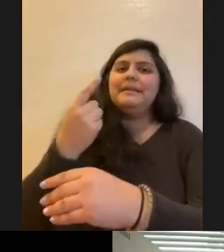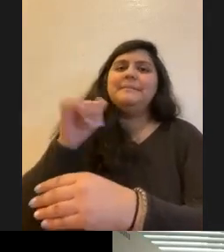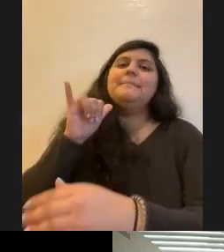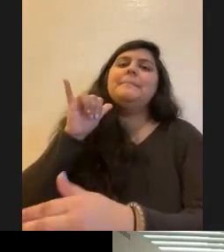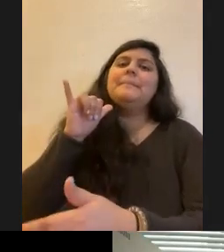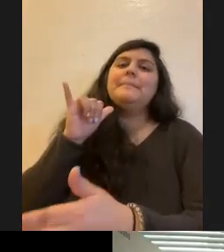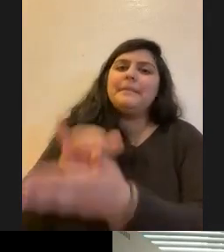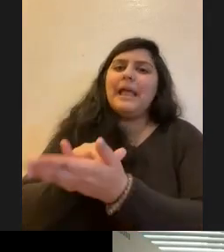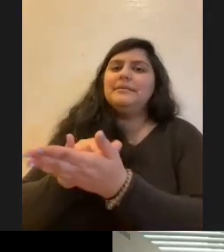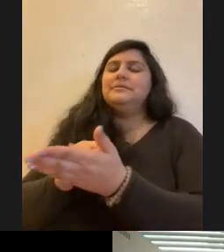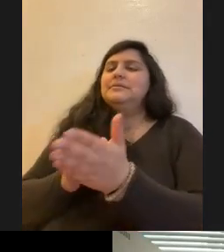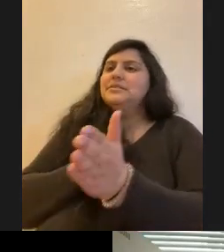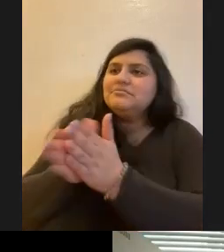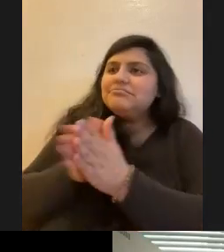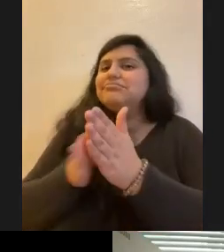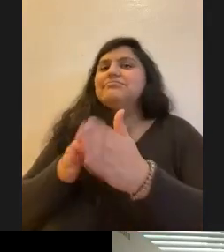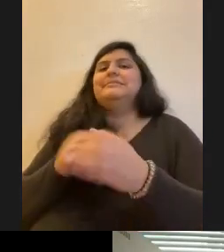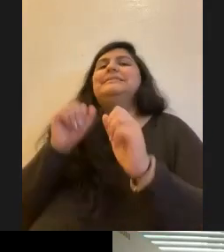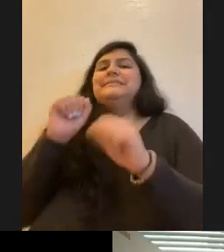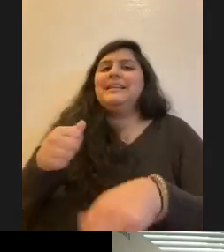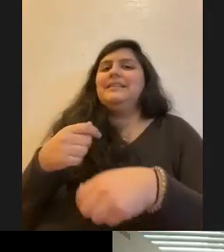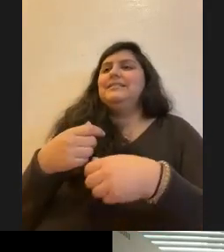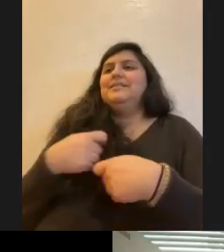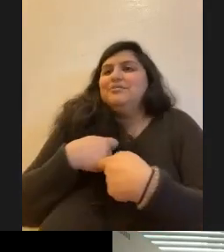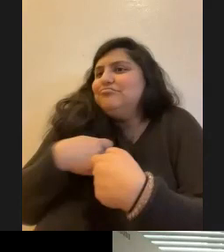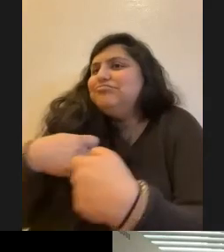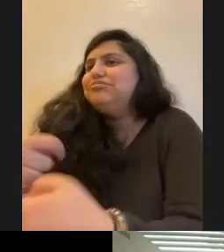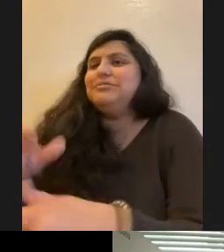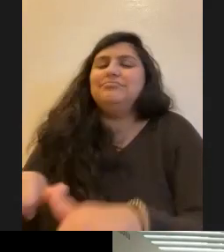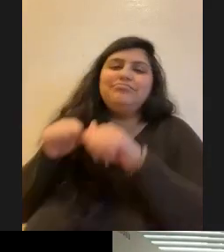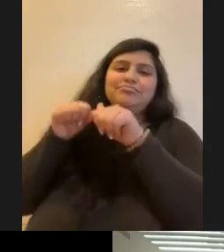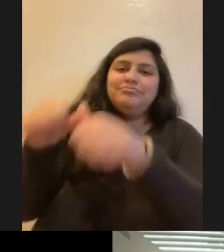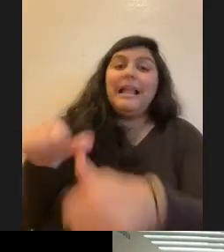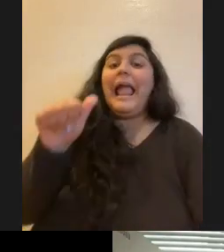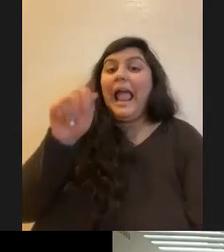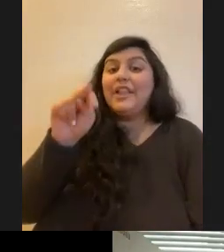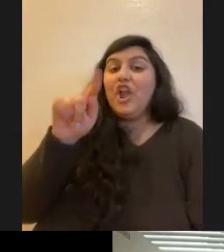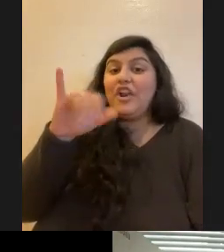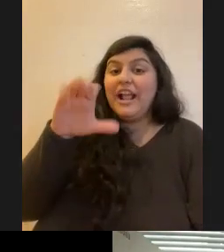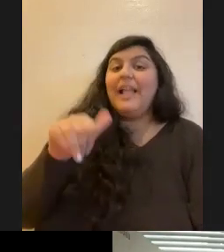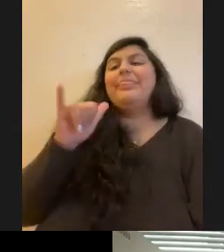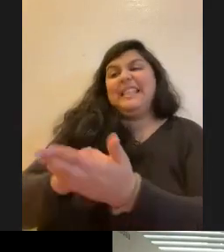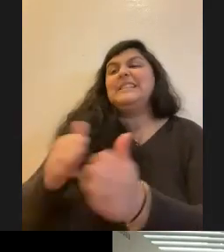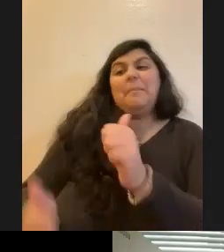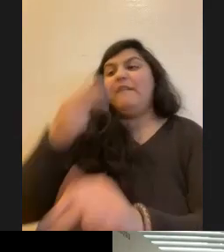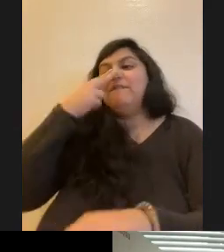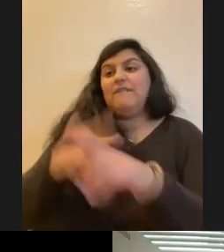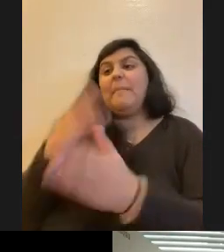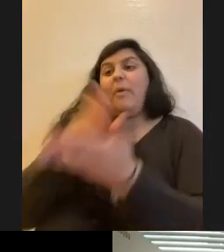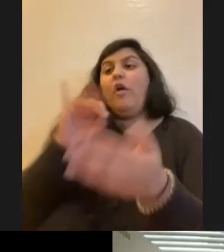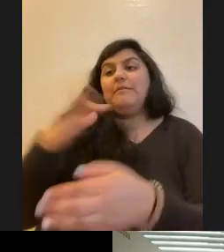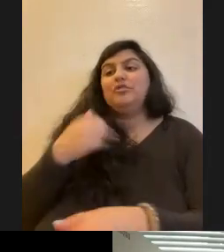that passion can like hold you on forever. Because I talked about Antarctica, and that is the funnest part of my job. I really enjoy what I